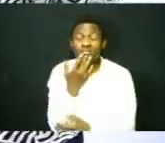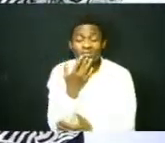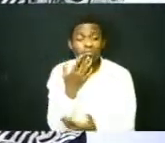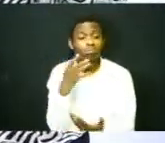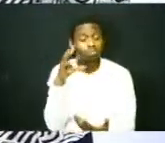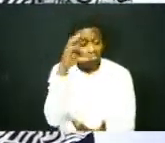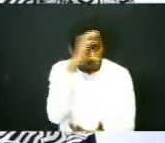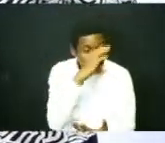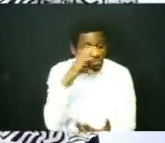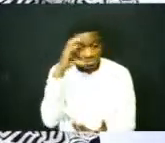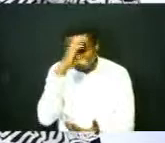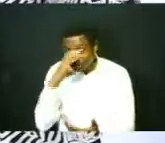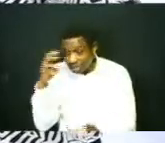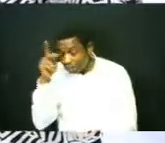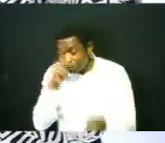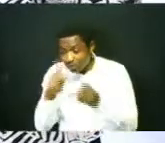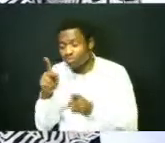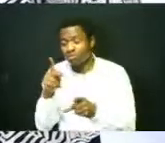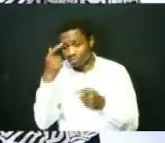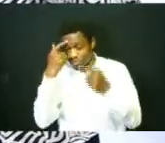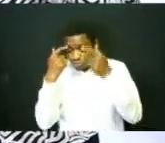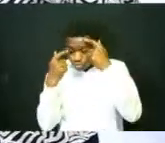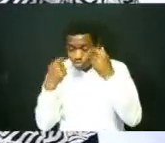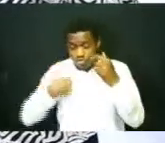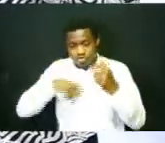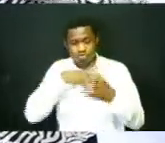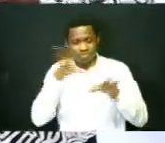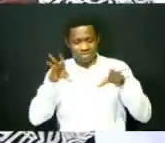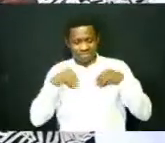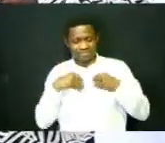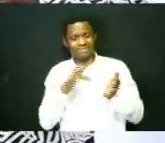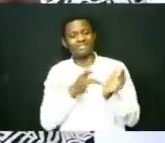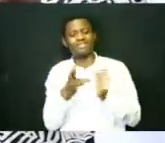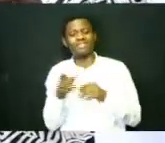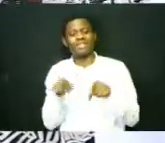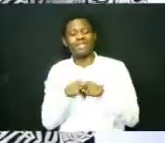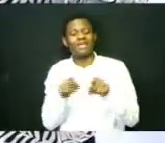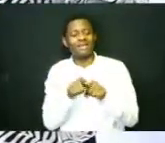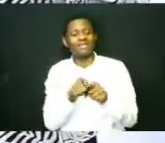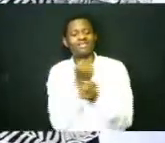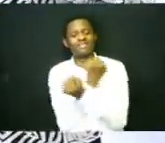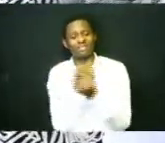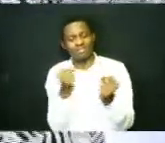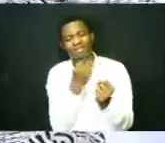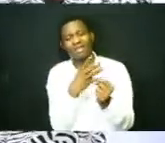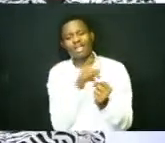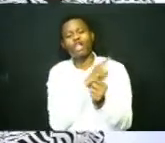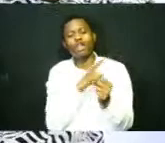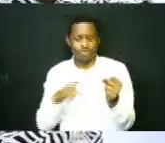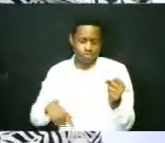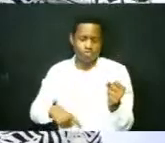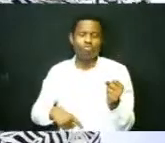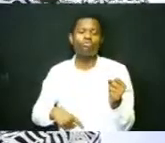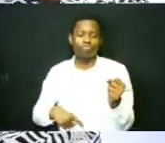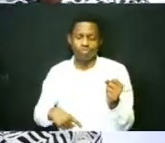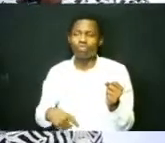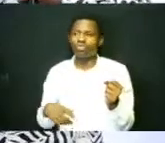us because we have received Jesus as our personal Savior. And he's our Lord. In